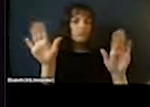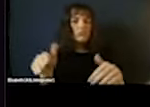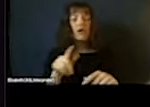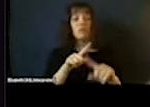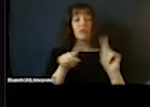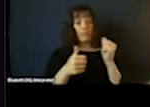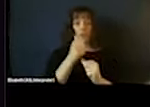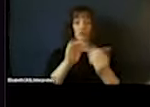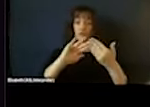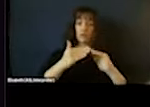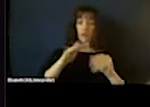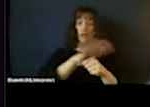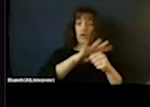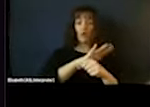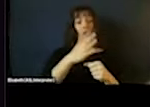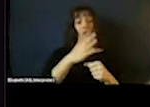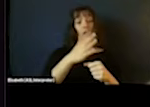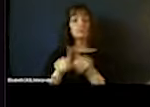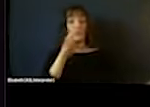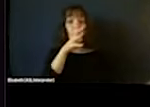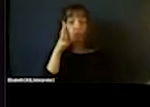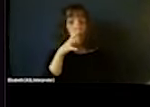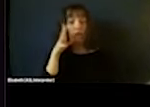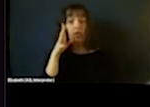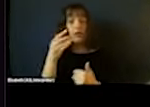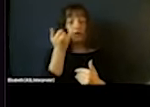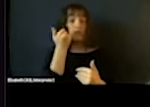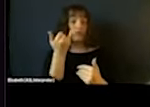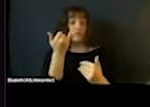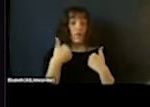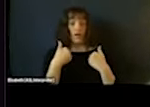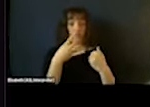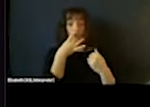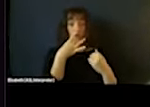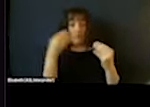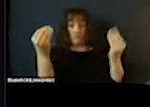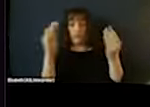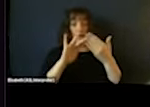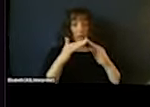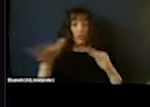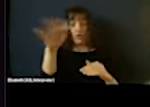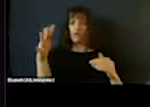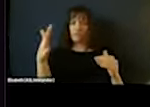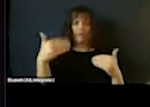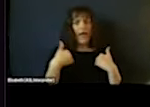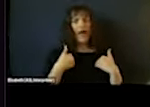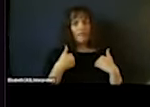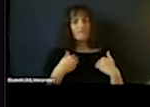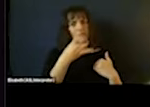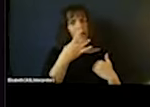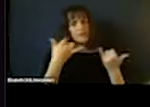area, if you have a kind of neighborhood or residence, you have a street light, so you don't have a dark,